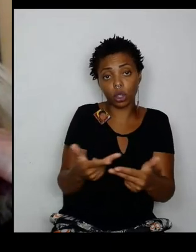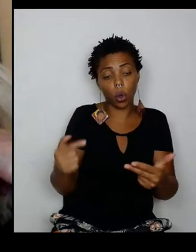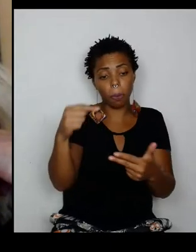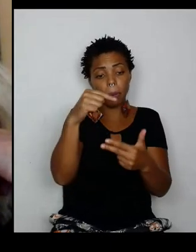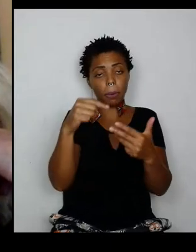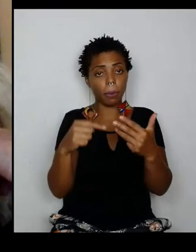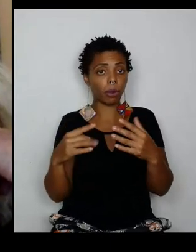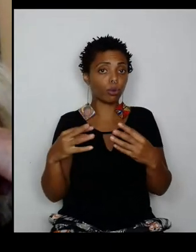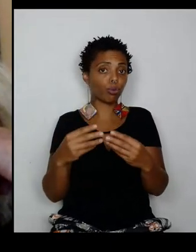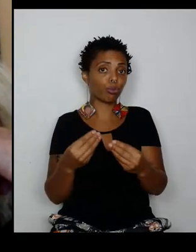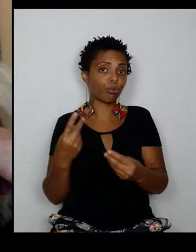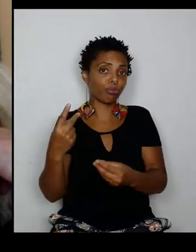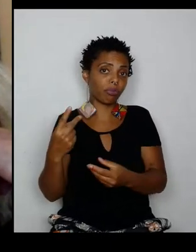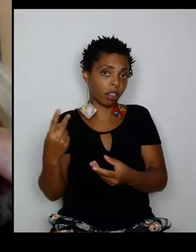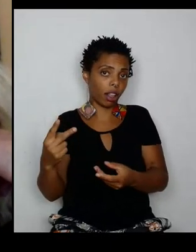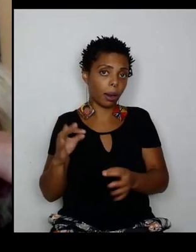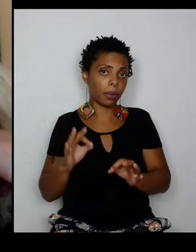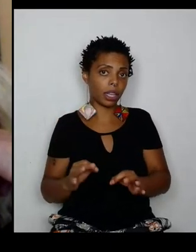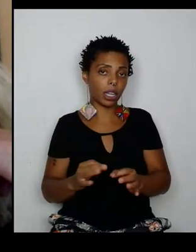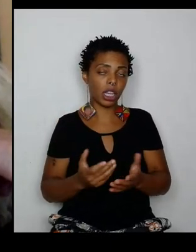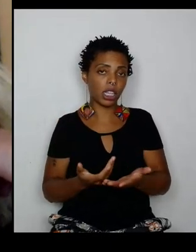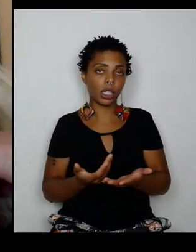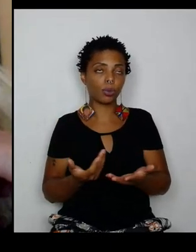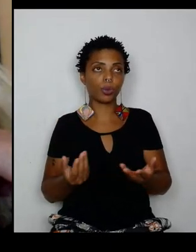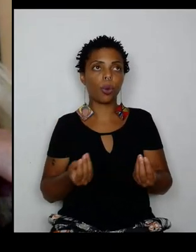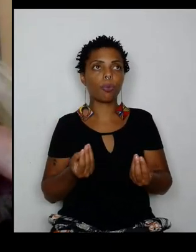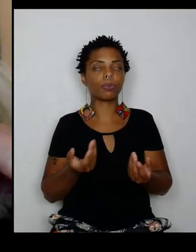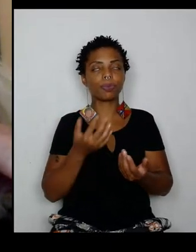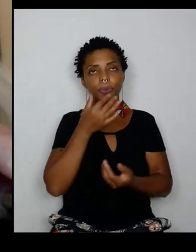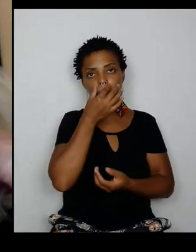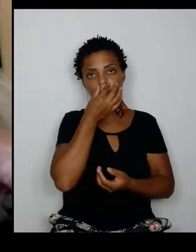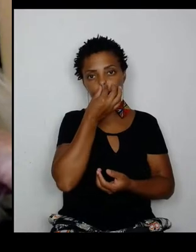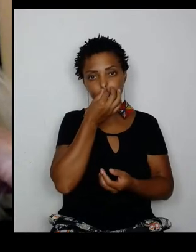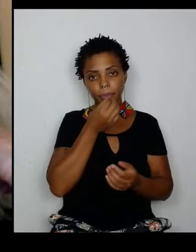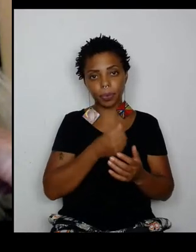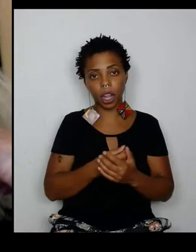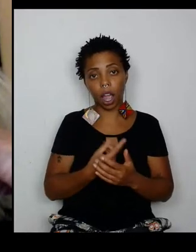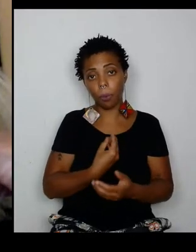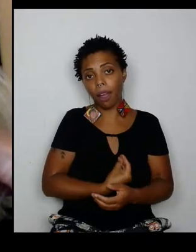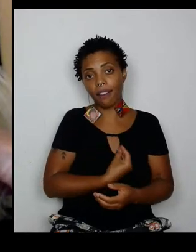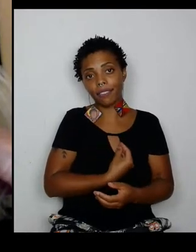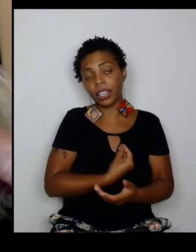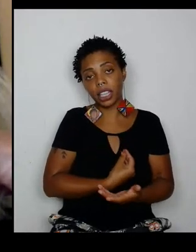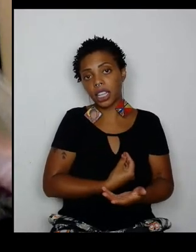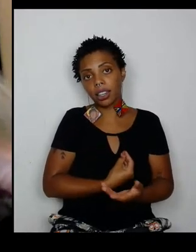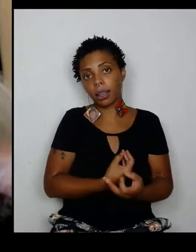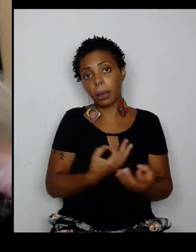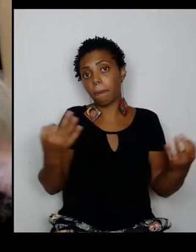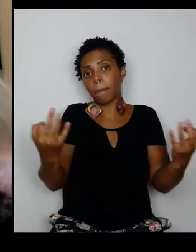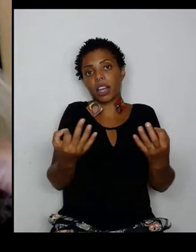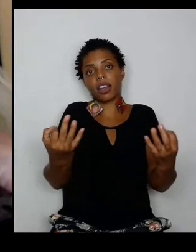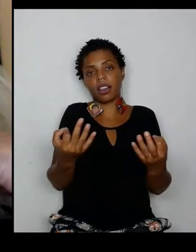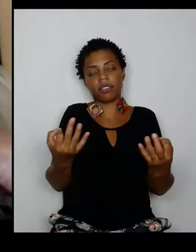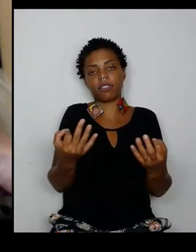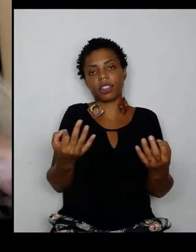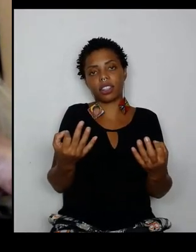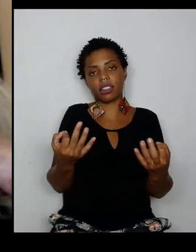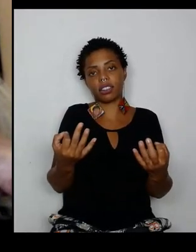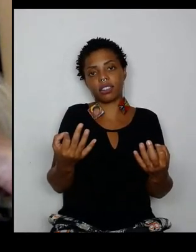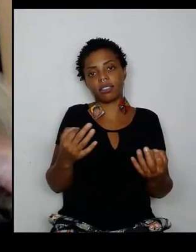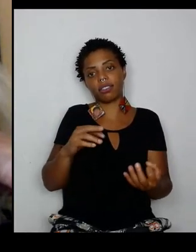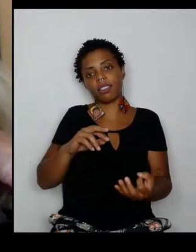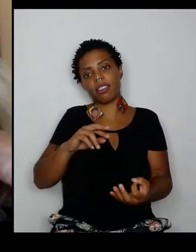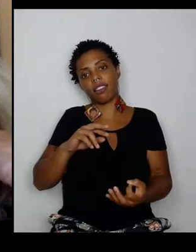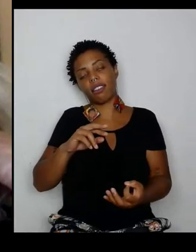and not very uh exemplary life requires some kind of rescue if one